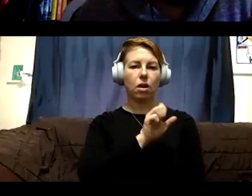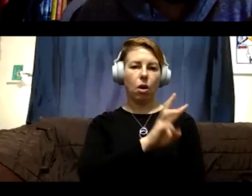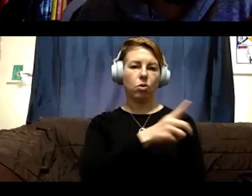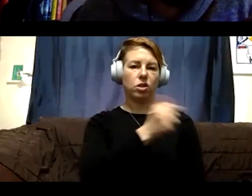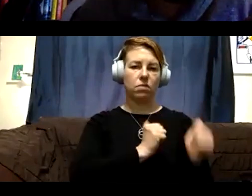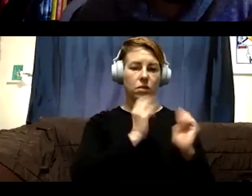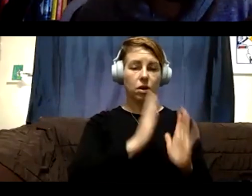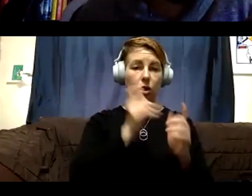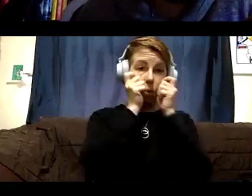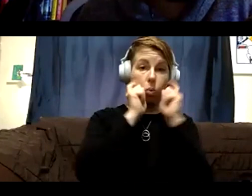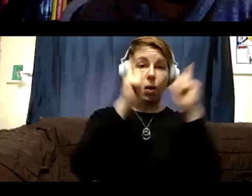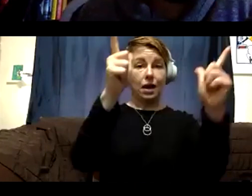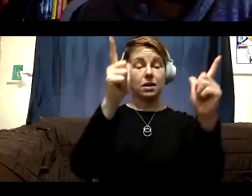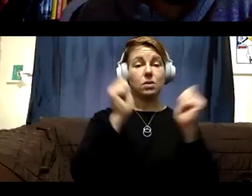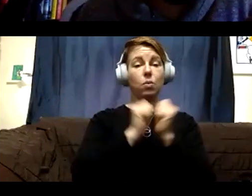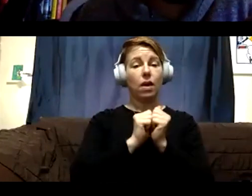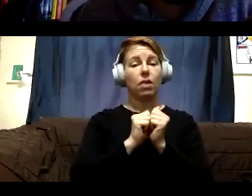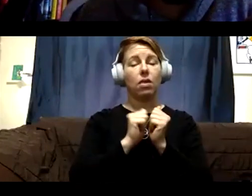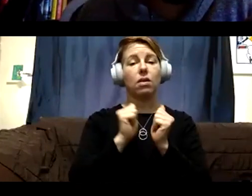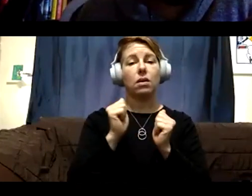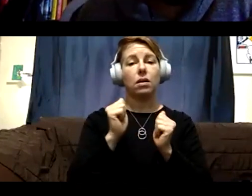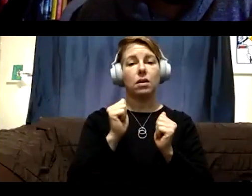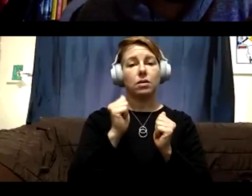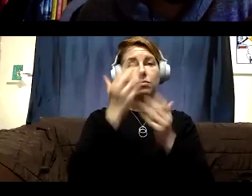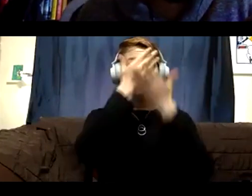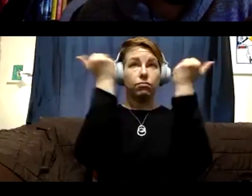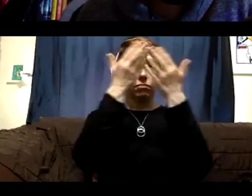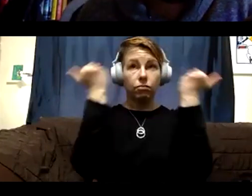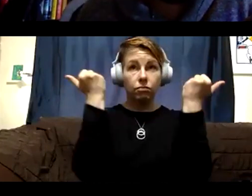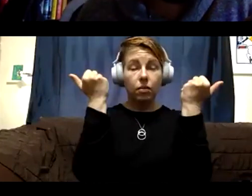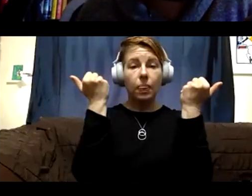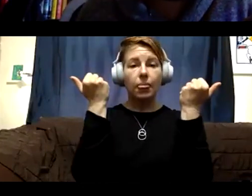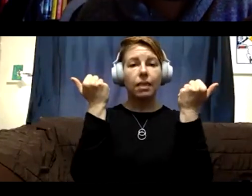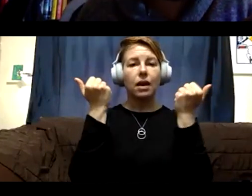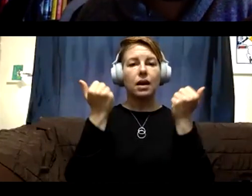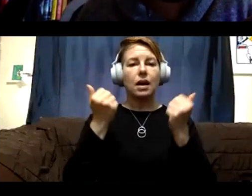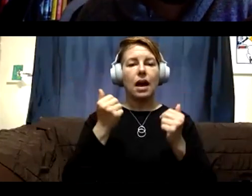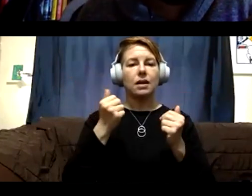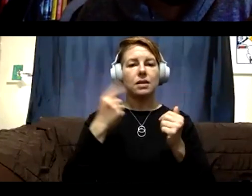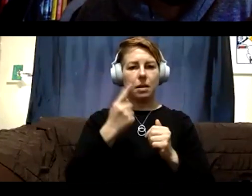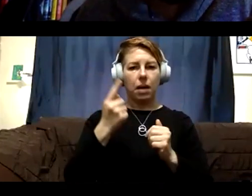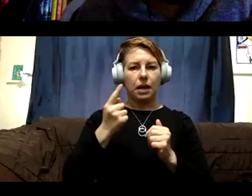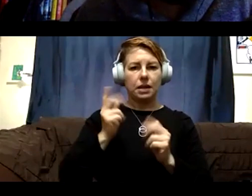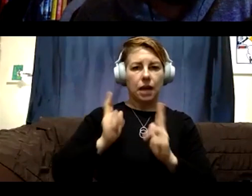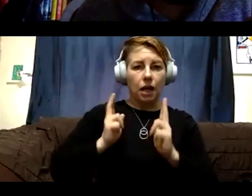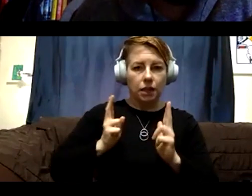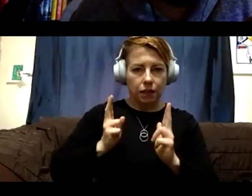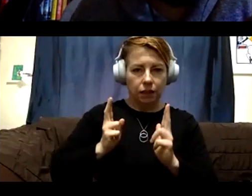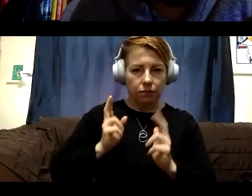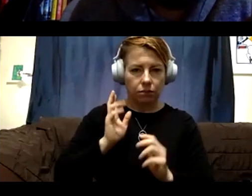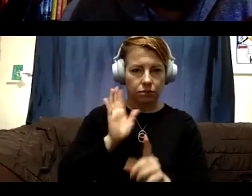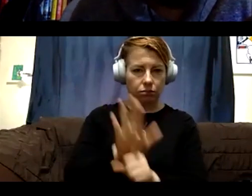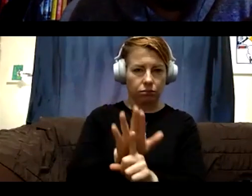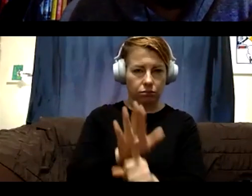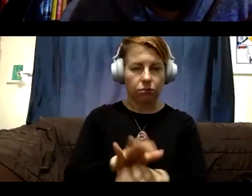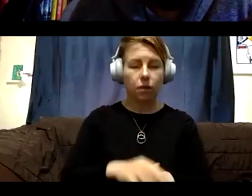haunted by a symbol that flickers on the television screen in her room, and hunted by unreasoning pursuers. People on the